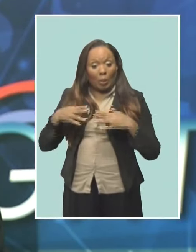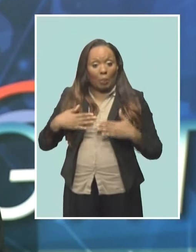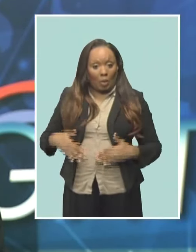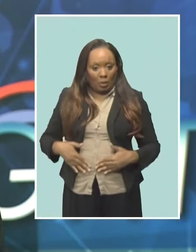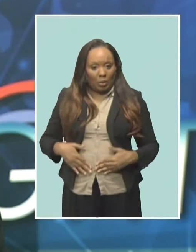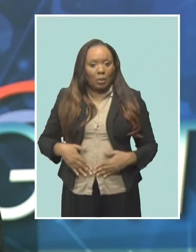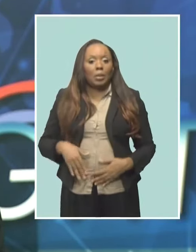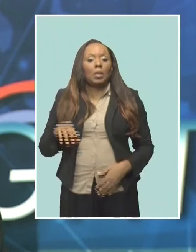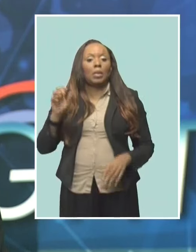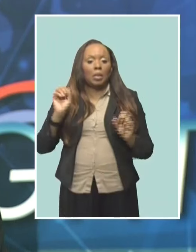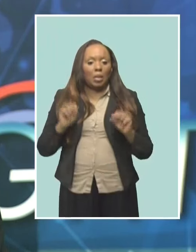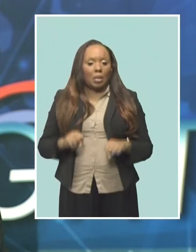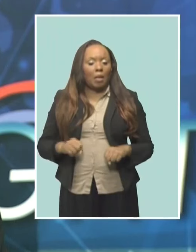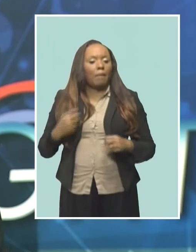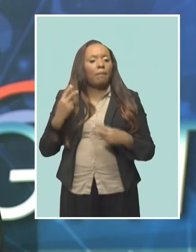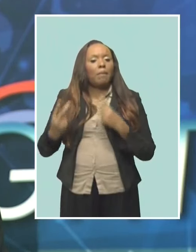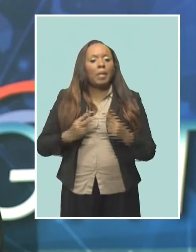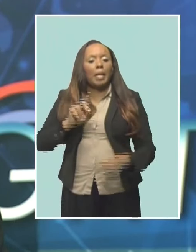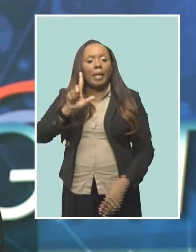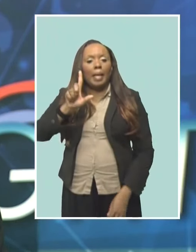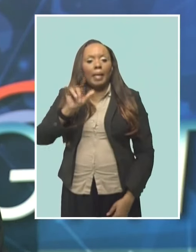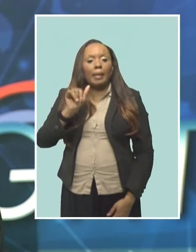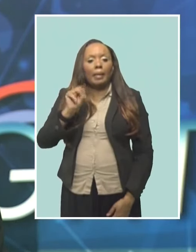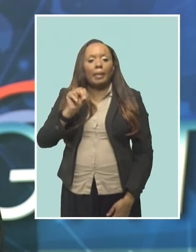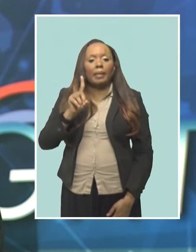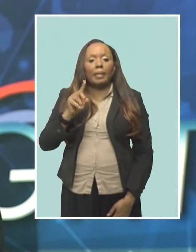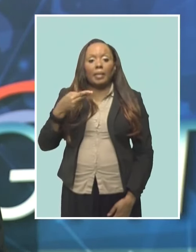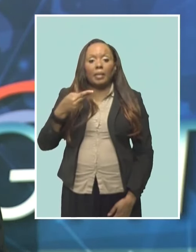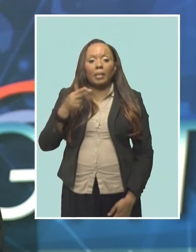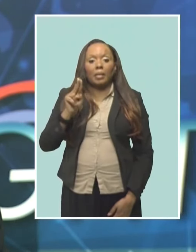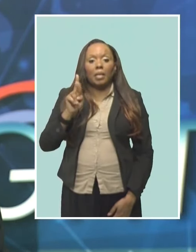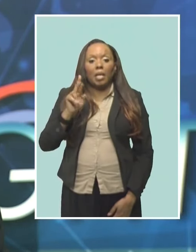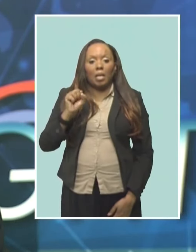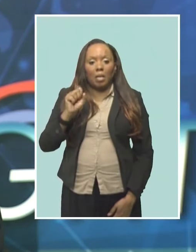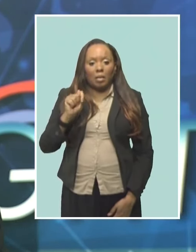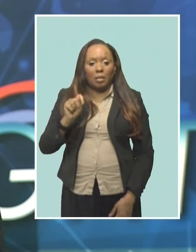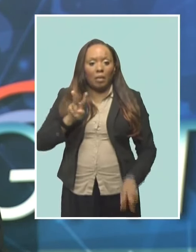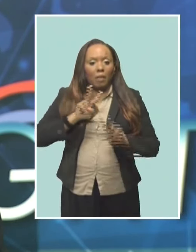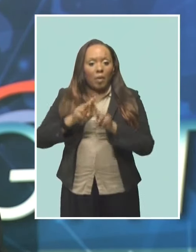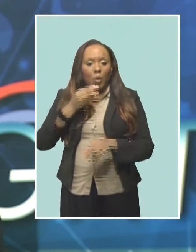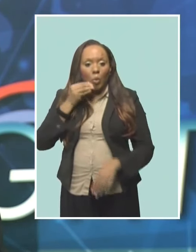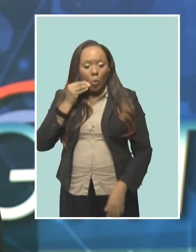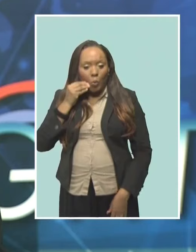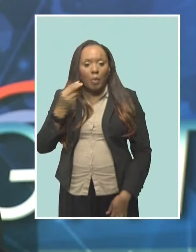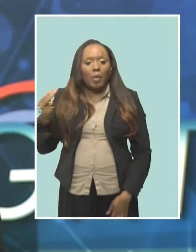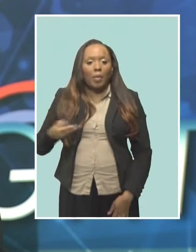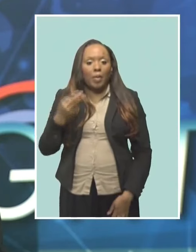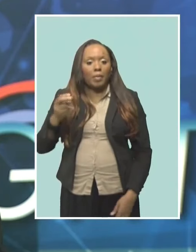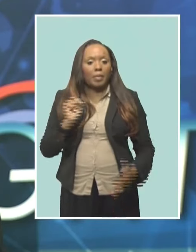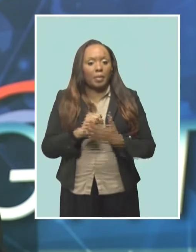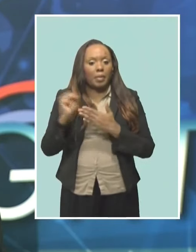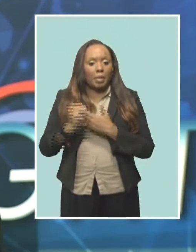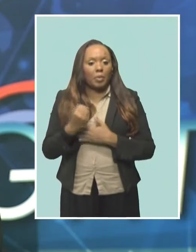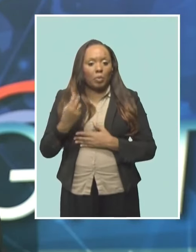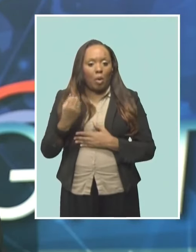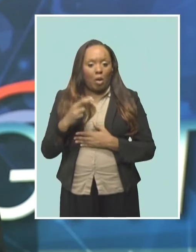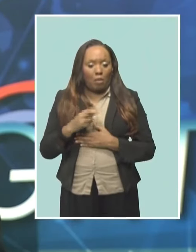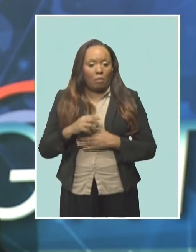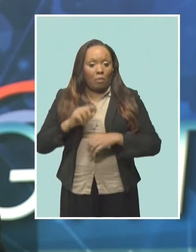Colin Parkinson Memorial Chapel of Lyndhurst Funeral Home on Passage Road on Thursday, the 12th of September, from 1 to